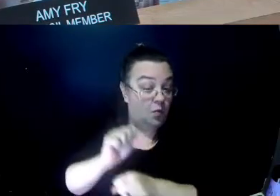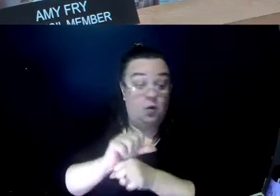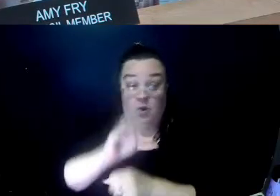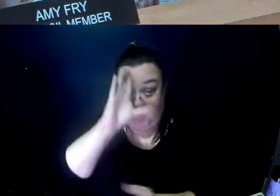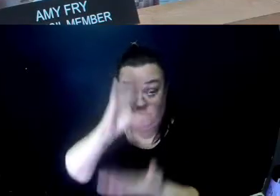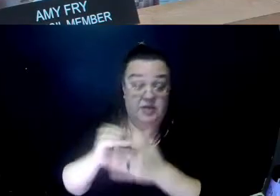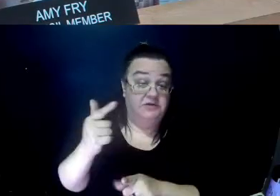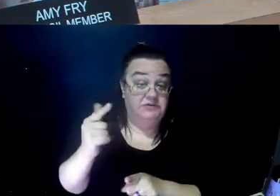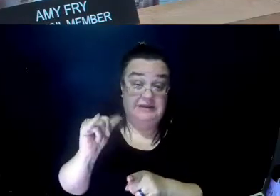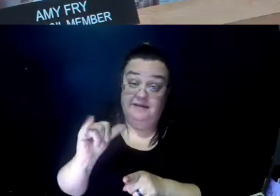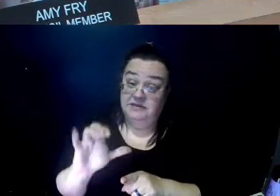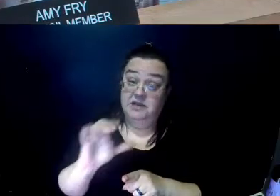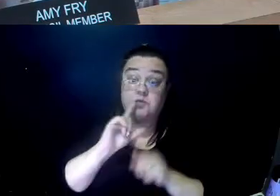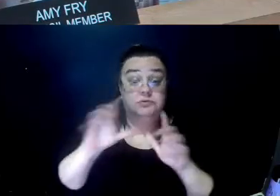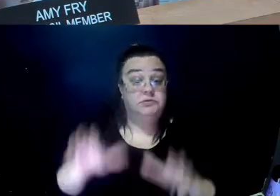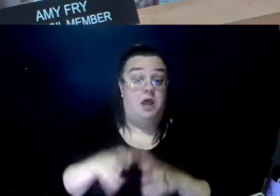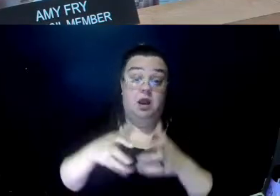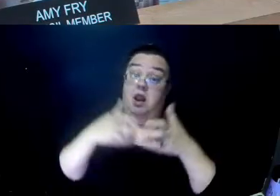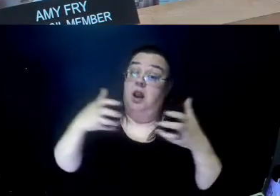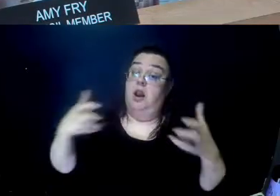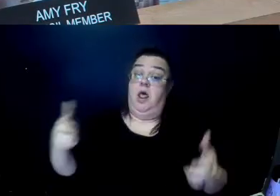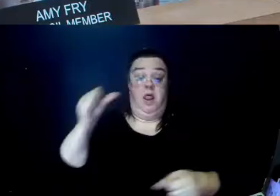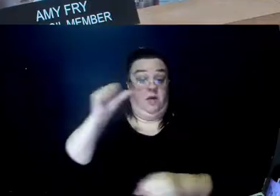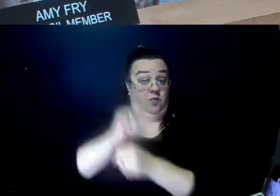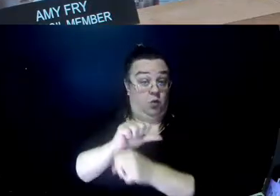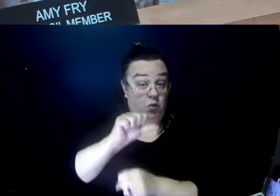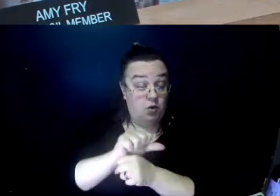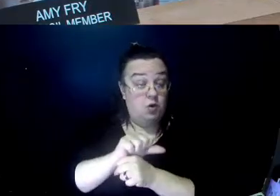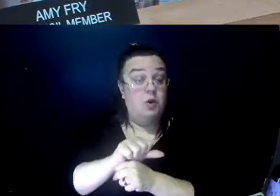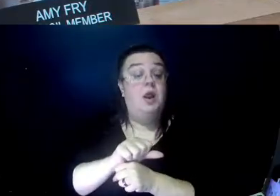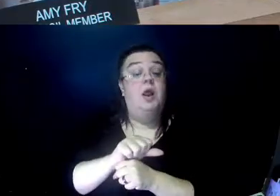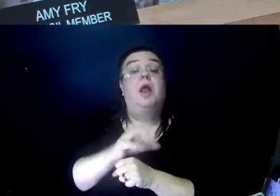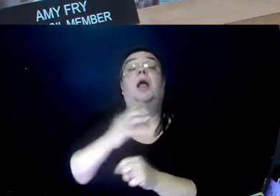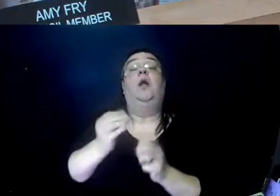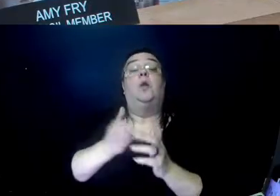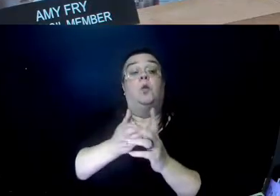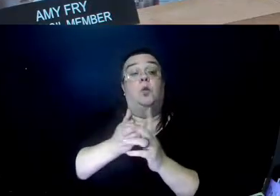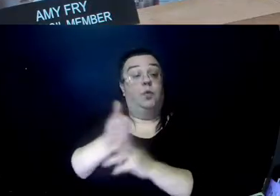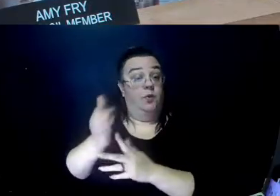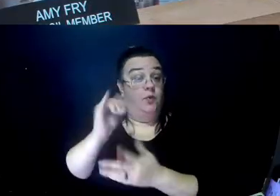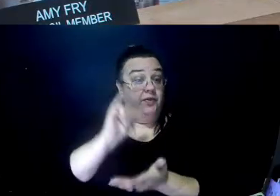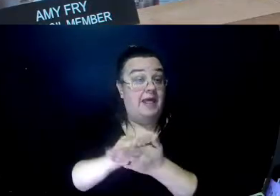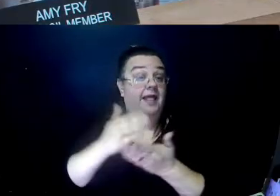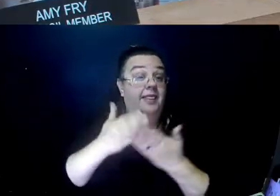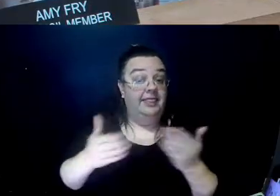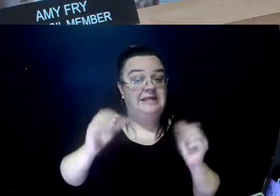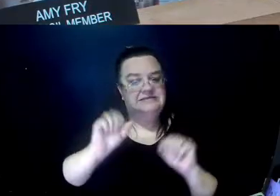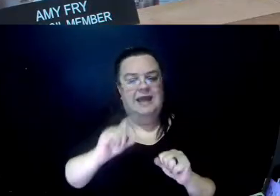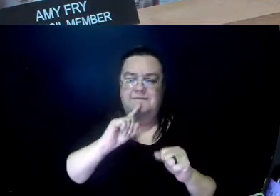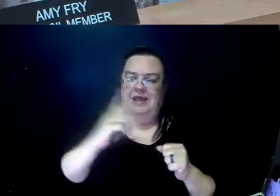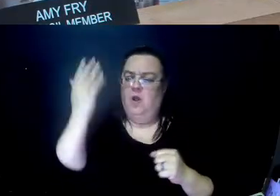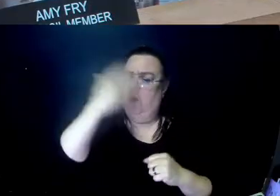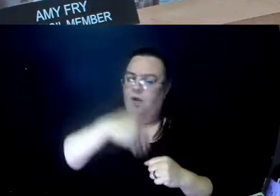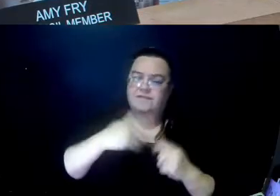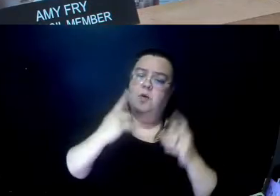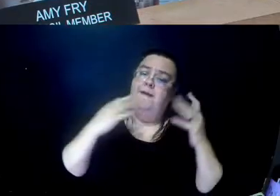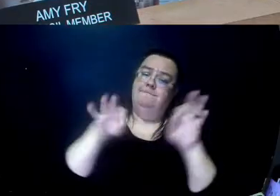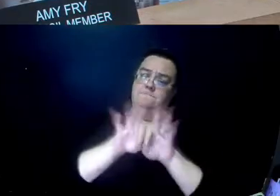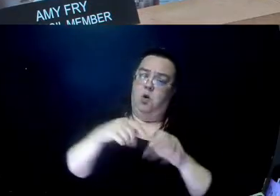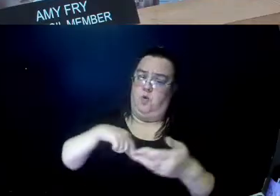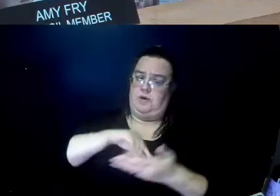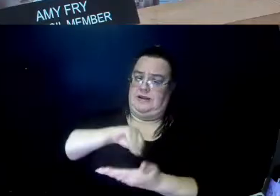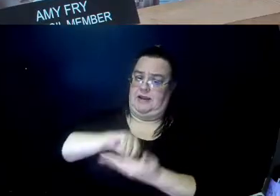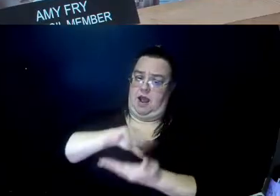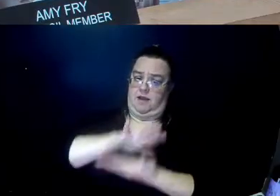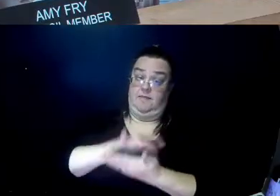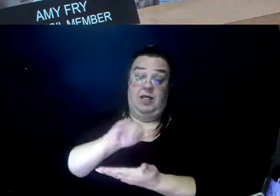has done a ton of work. And through that, things can get lost. And so it's important that we document those things as well.